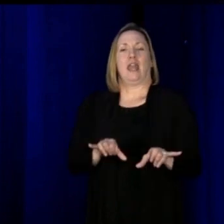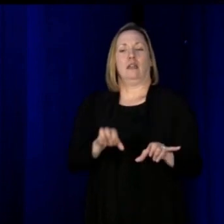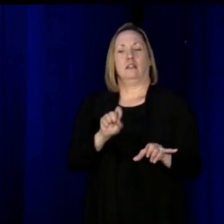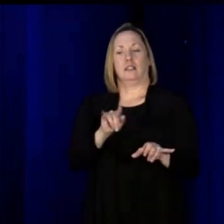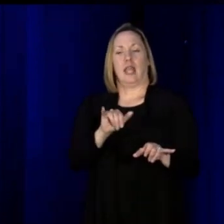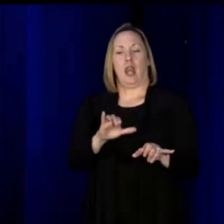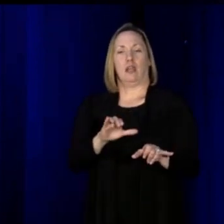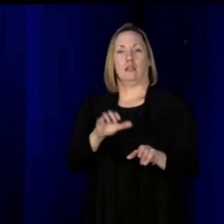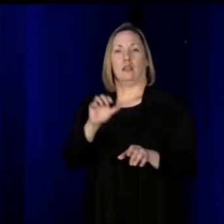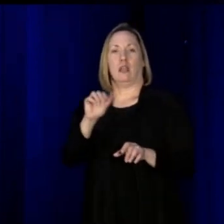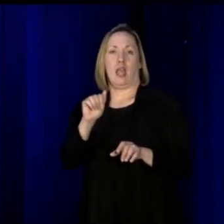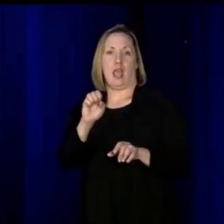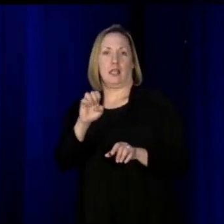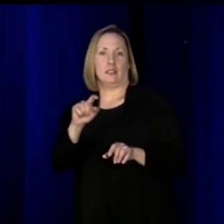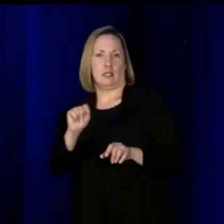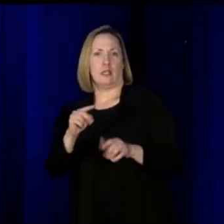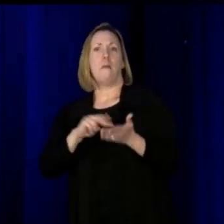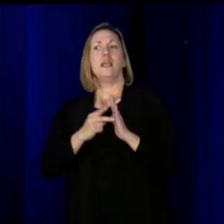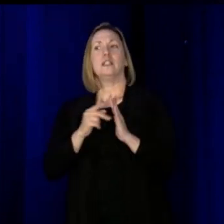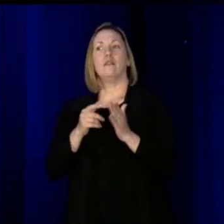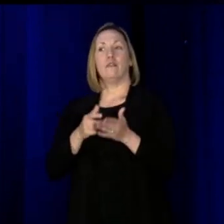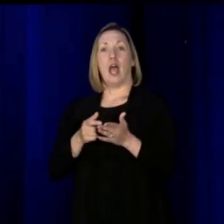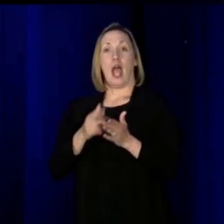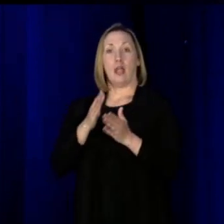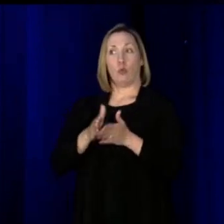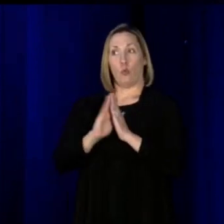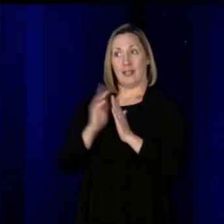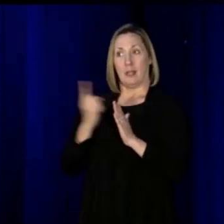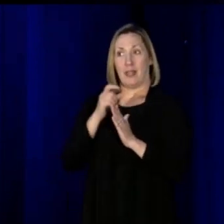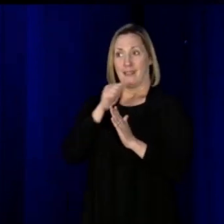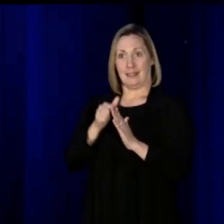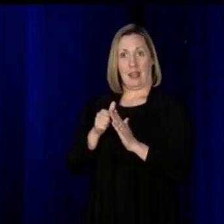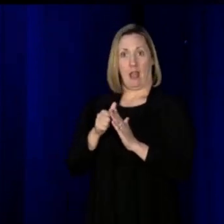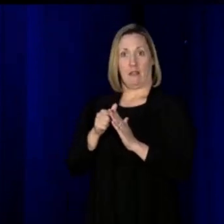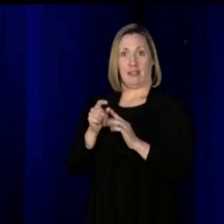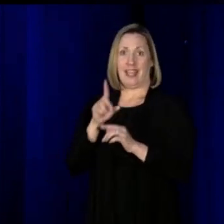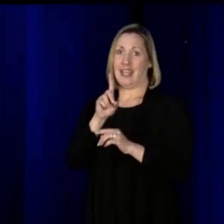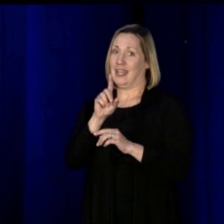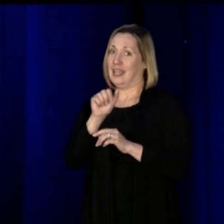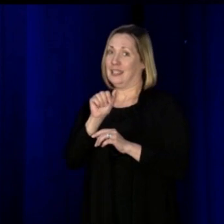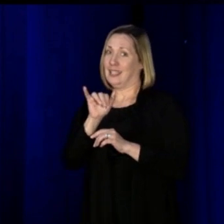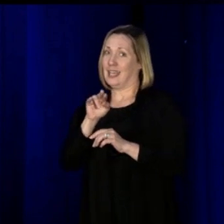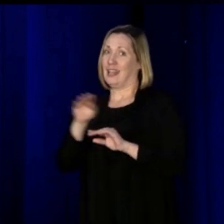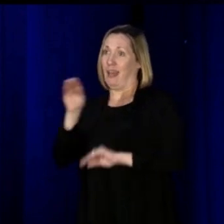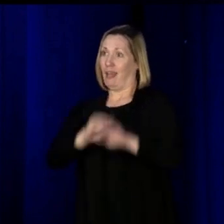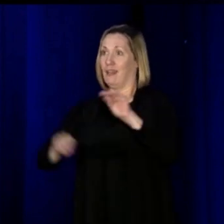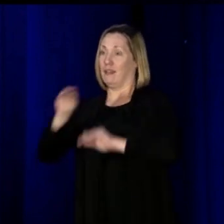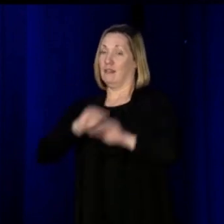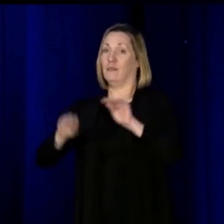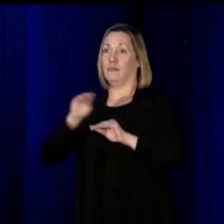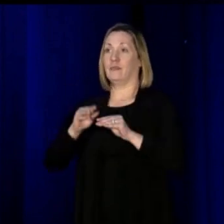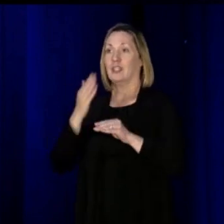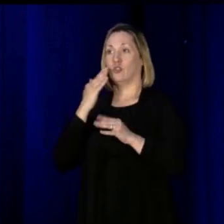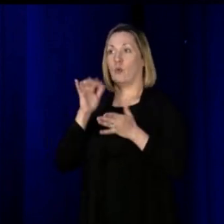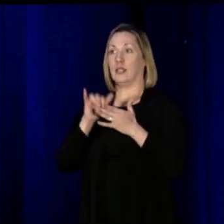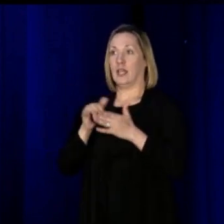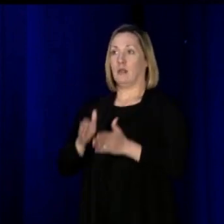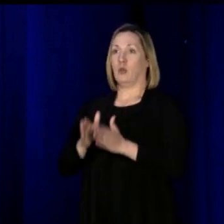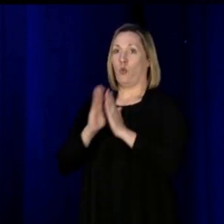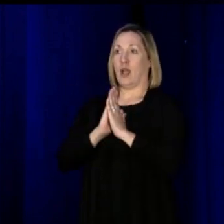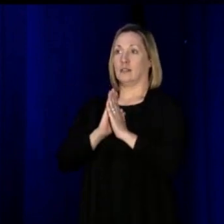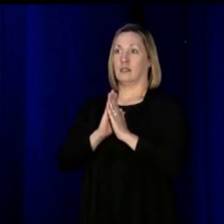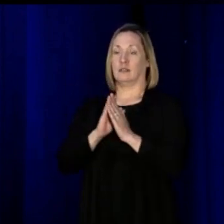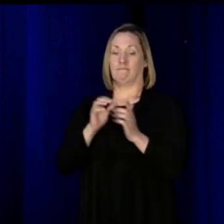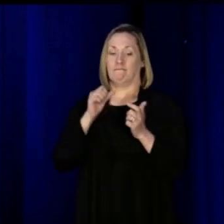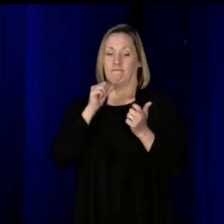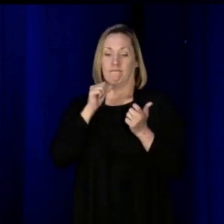that if I request something that is not generated or that is dynamic, that node that I'm requesting the content to, they won't